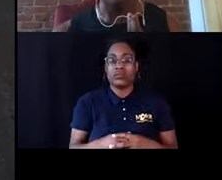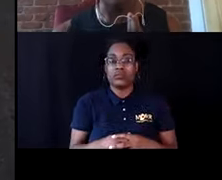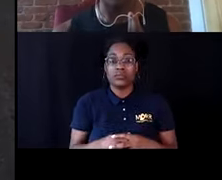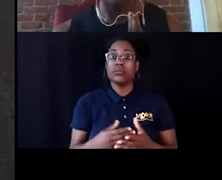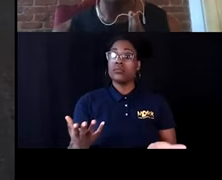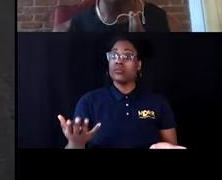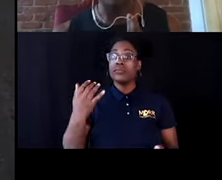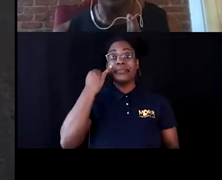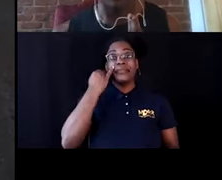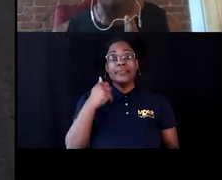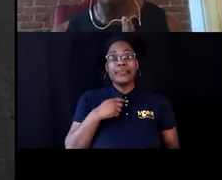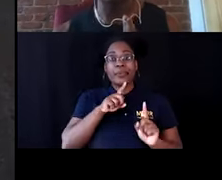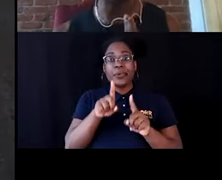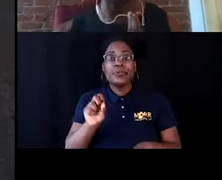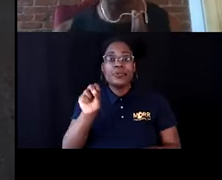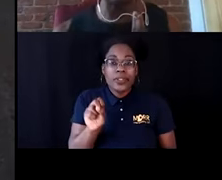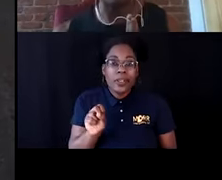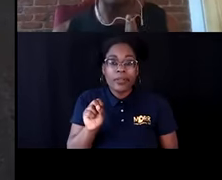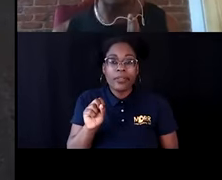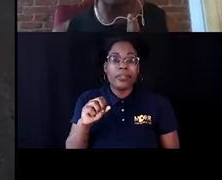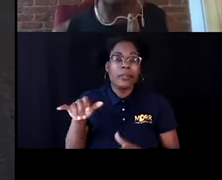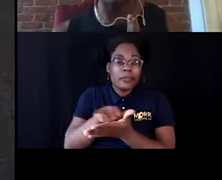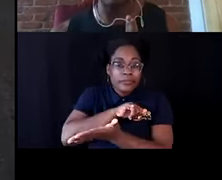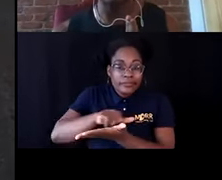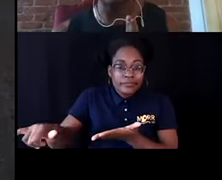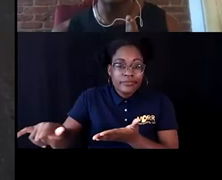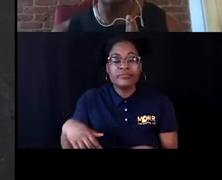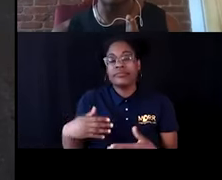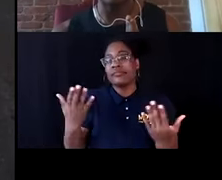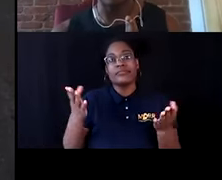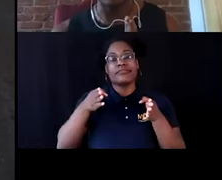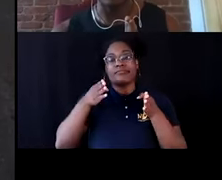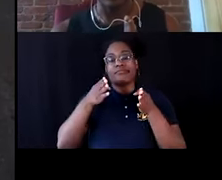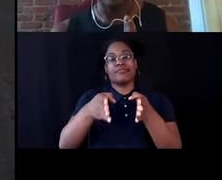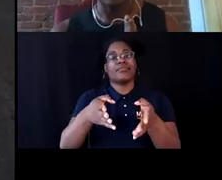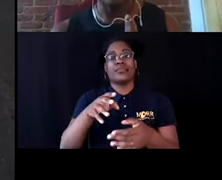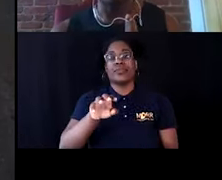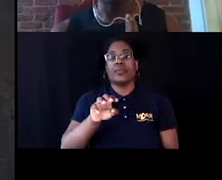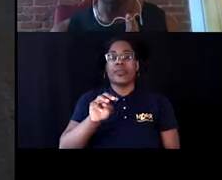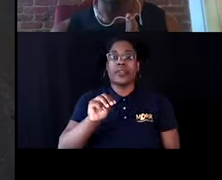now, Broadway, which is one of the most famous streets, I would say, possibly in the United States,